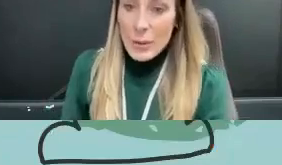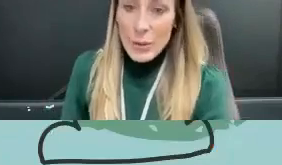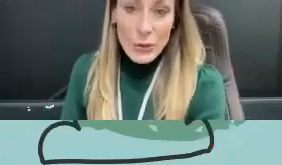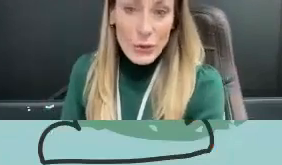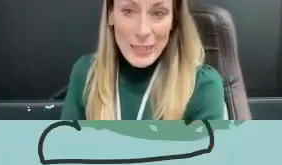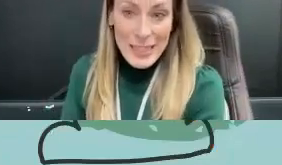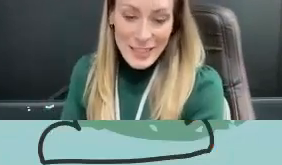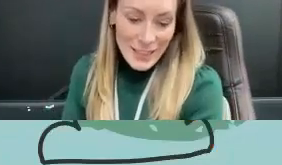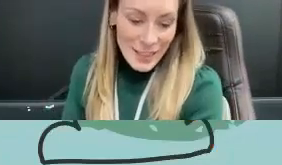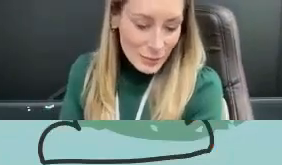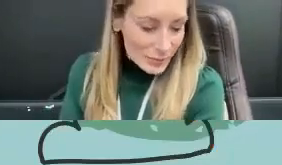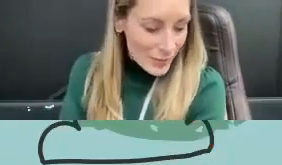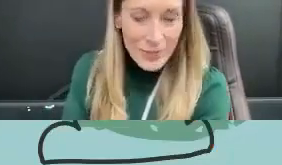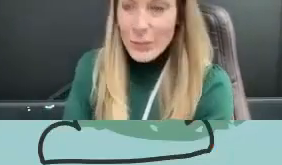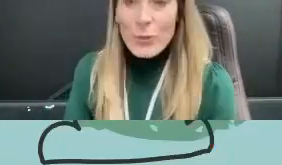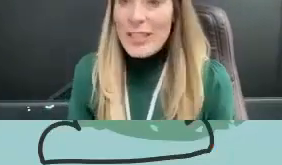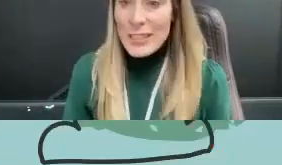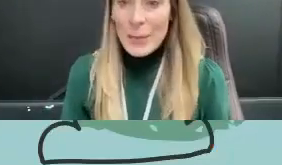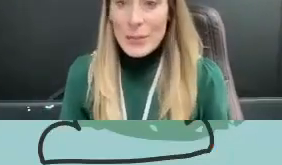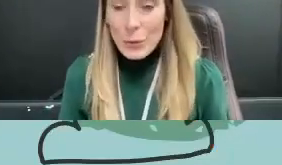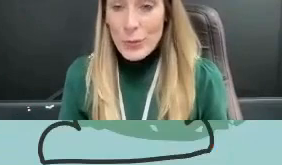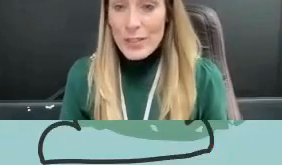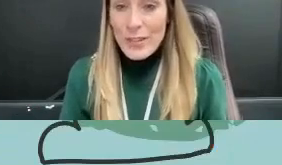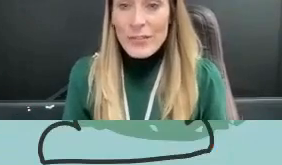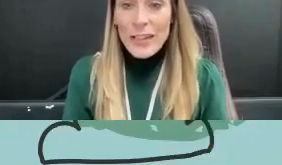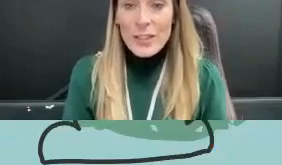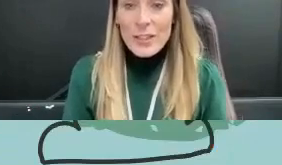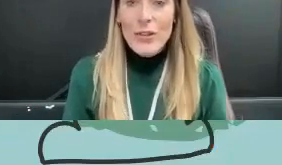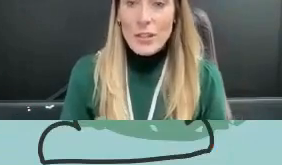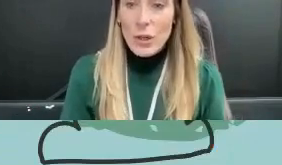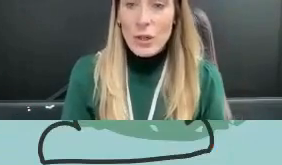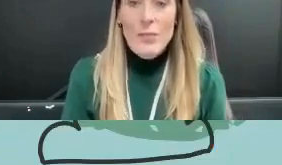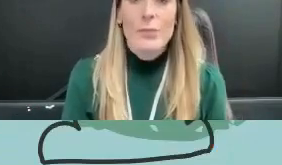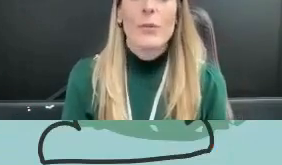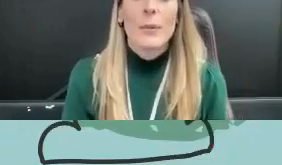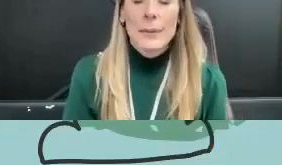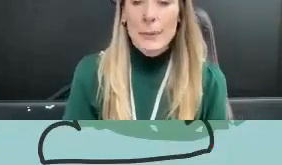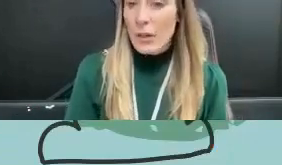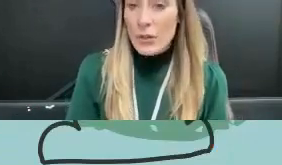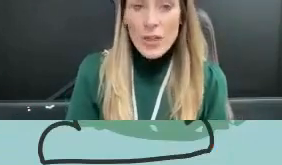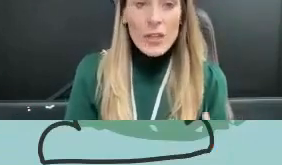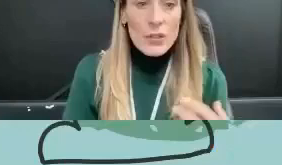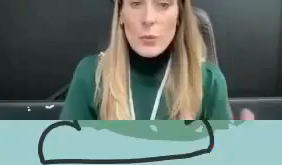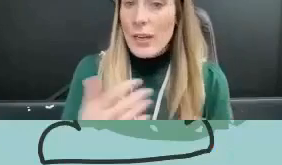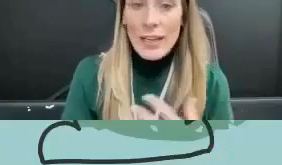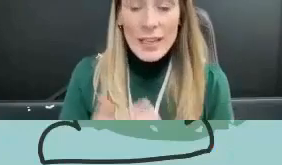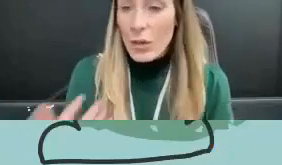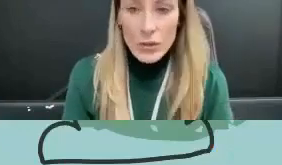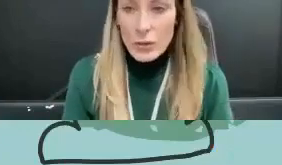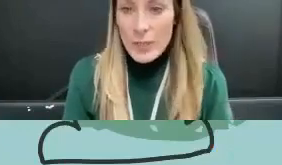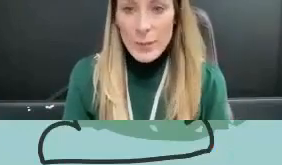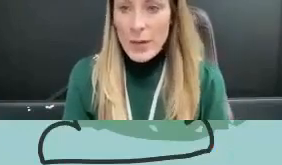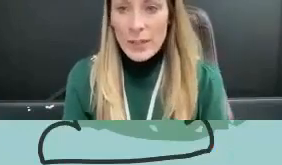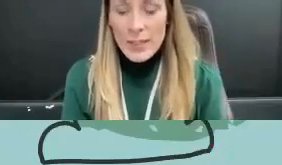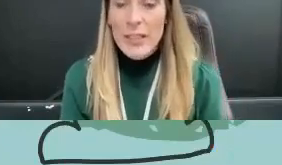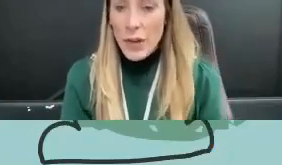Now, here we go, social media. Now, there are some brilliant things about social media. The very fact you're on this call is probably because somewhere in all